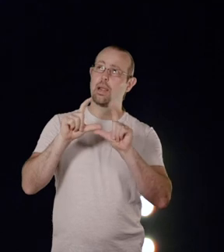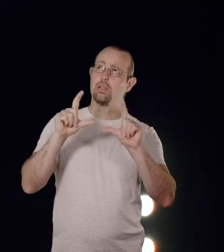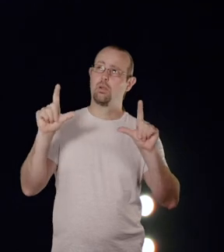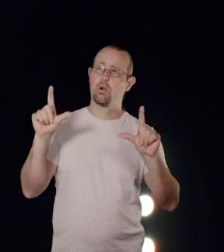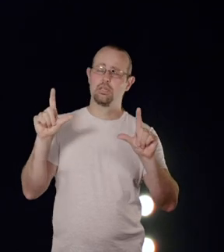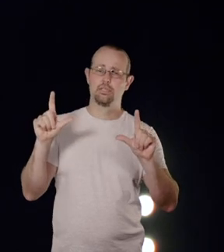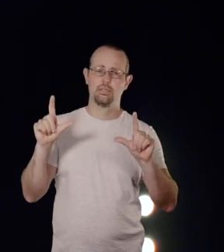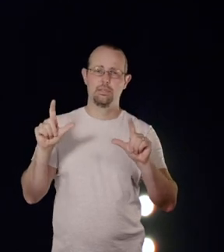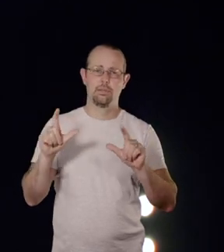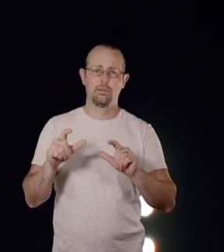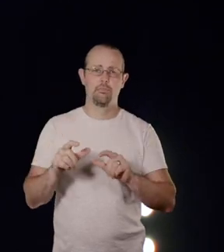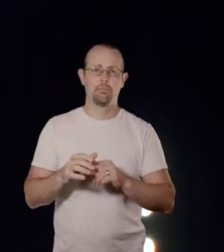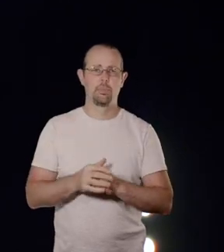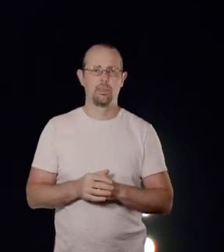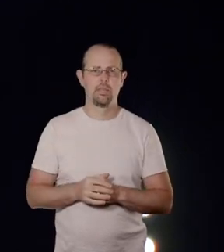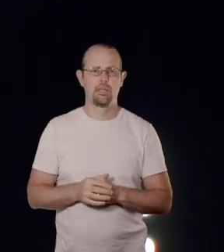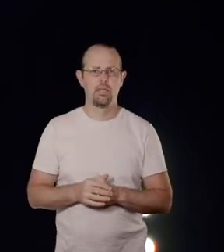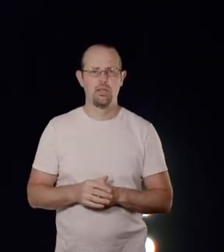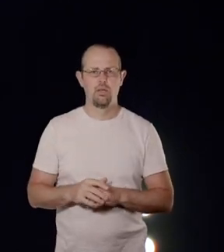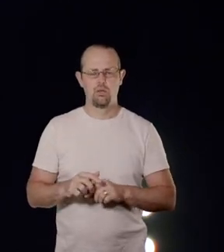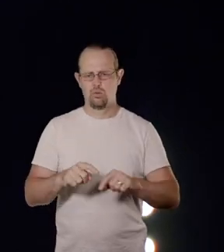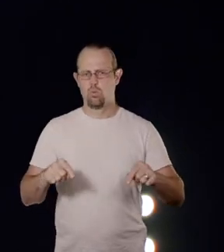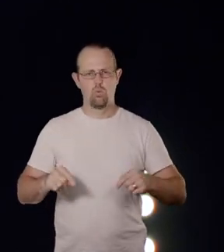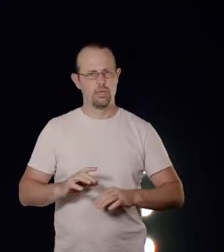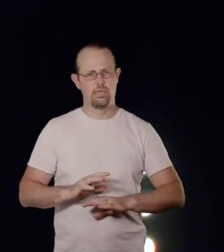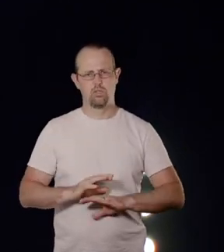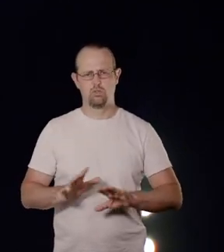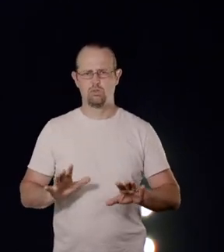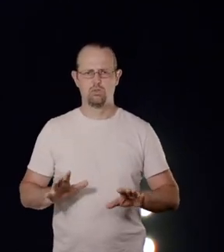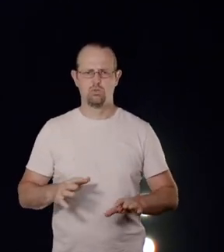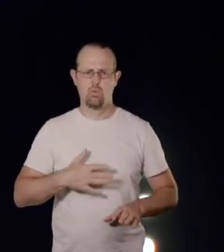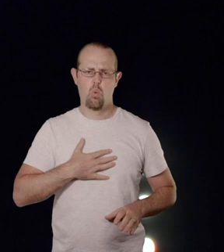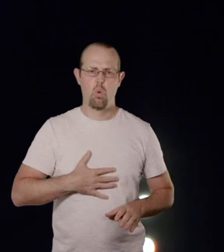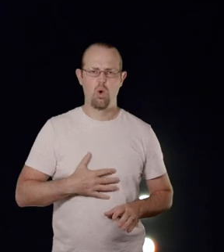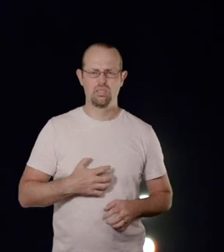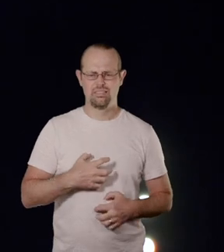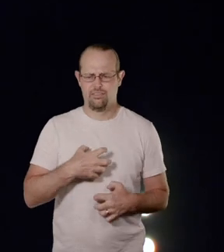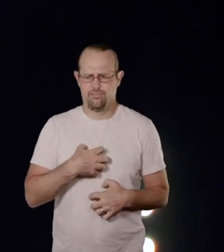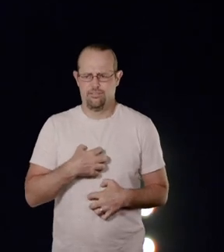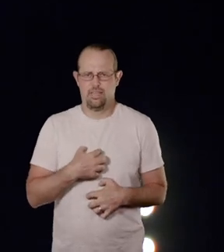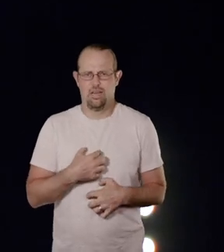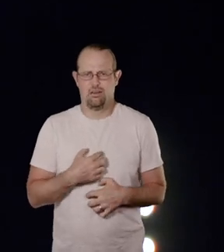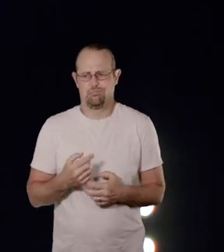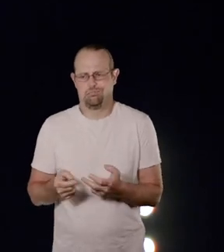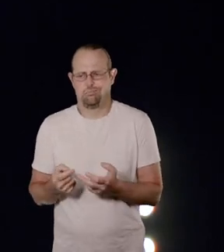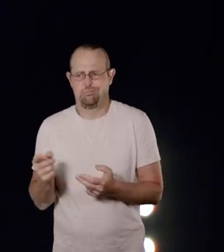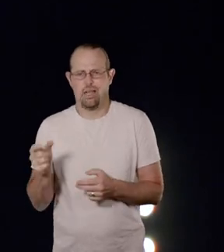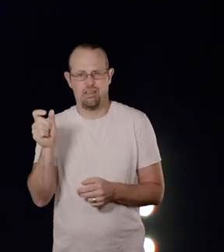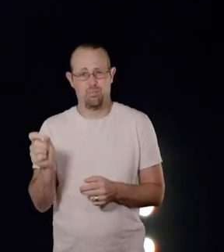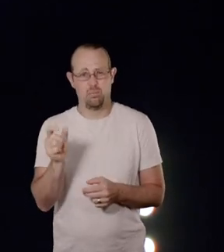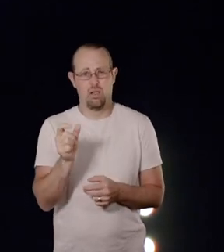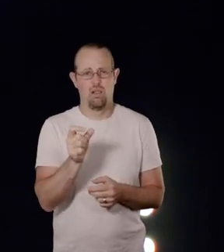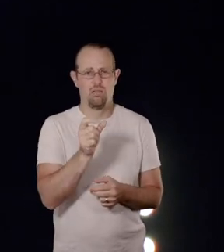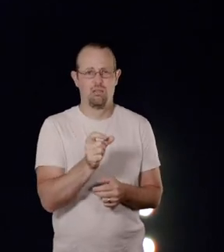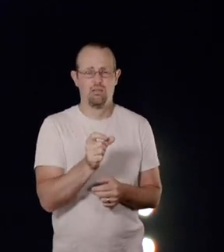We're going to deal with men fear today, the fear of man. Don't worry what your family think. Don't worry what your colleagues think. You know, I often